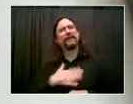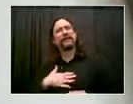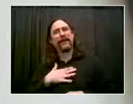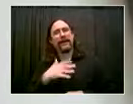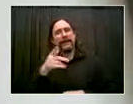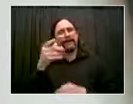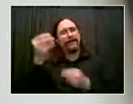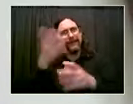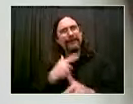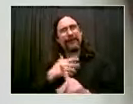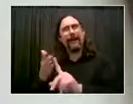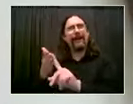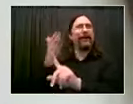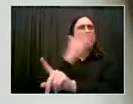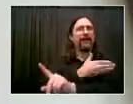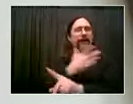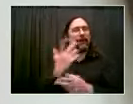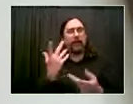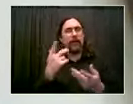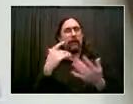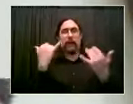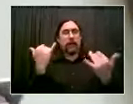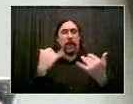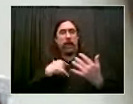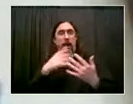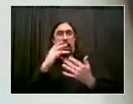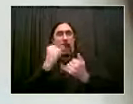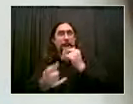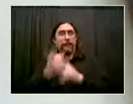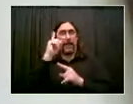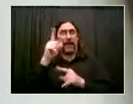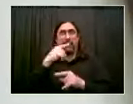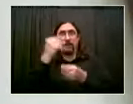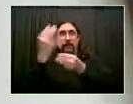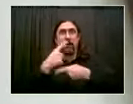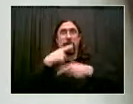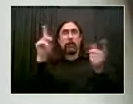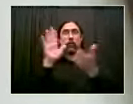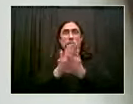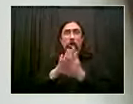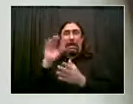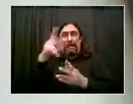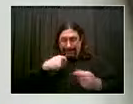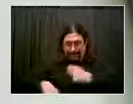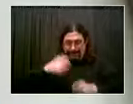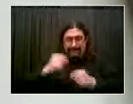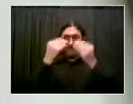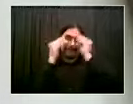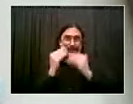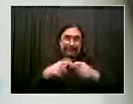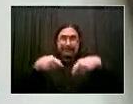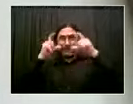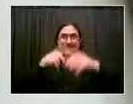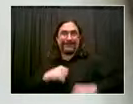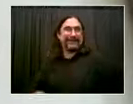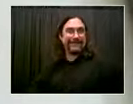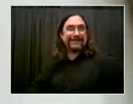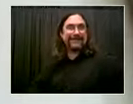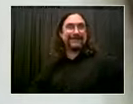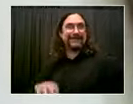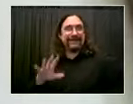So it's important. But it worked out. You look great. Thank you. I try. I had to do what I had to